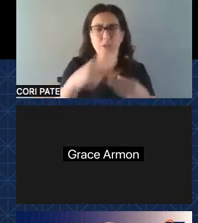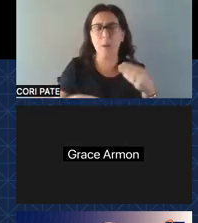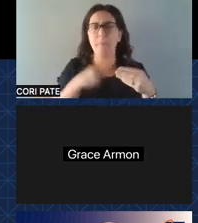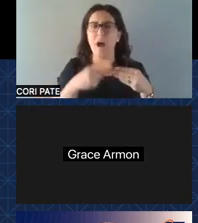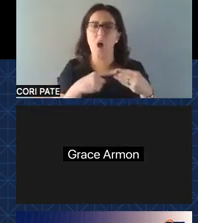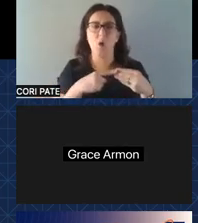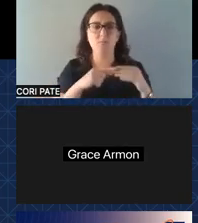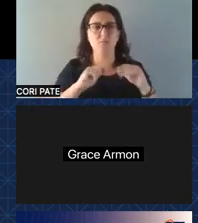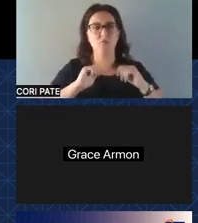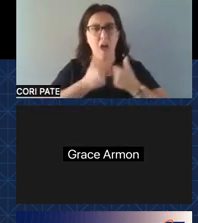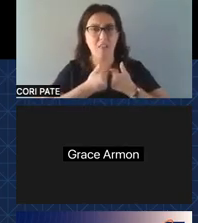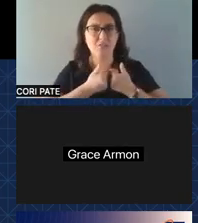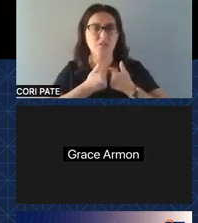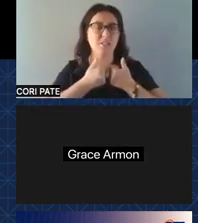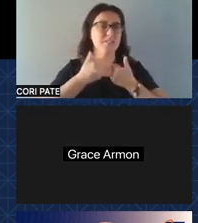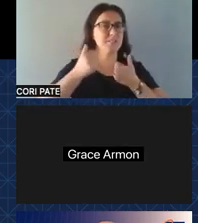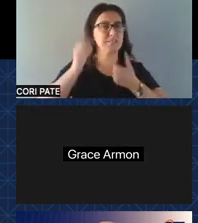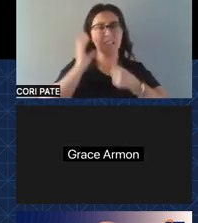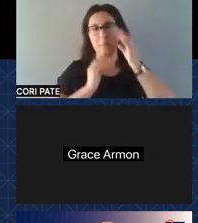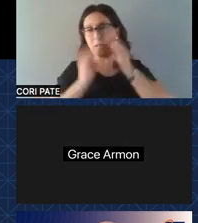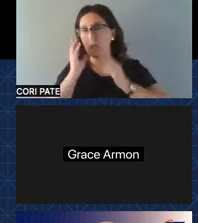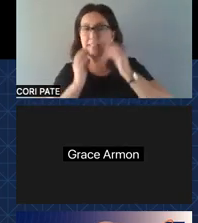of the challenges, experience,